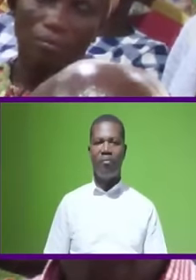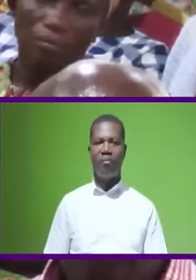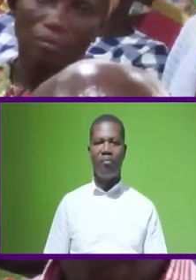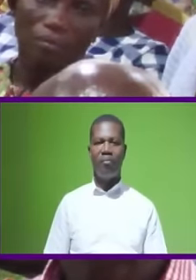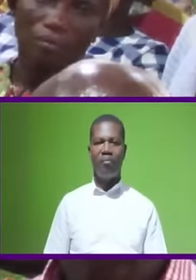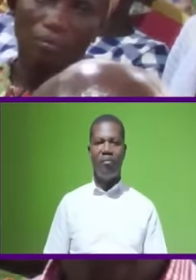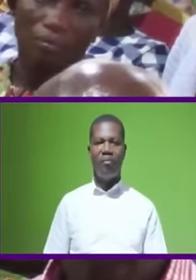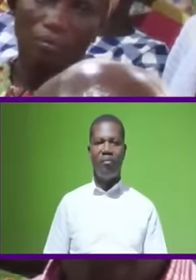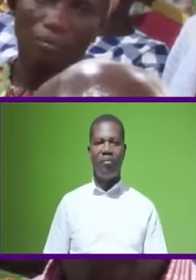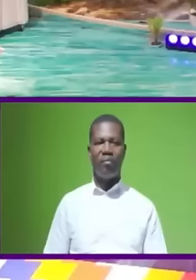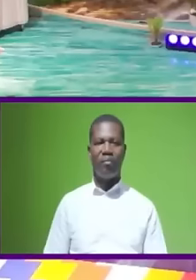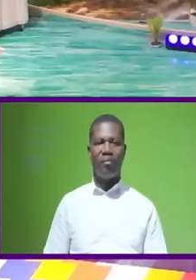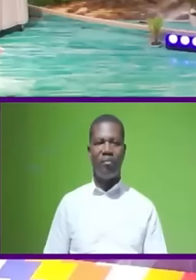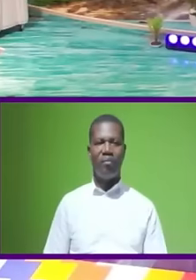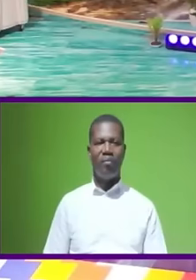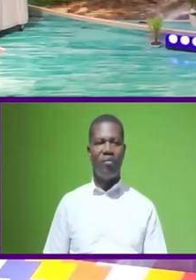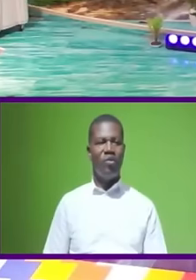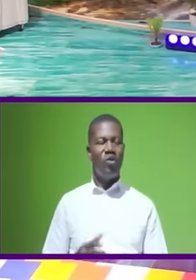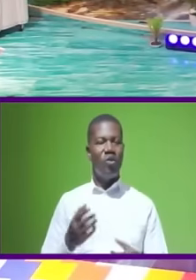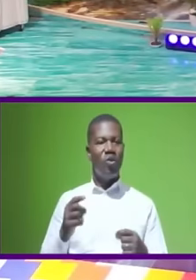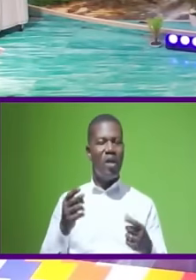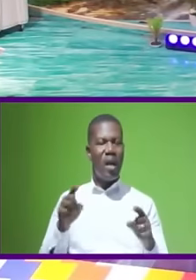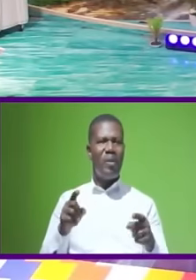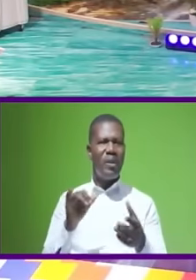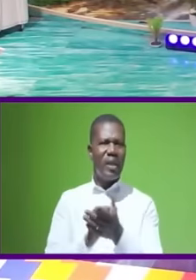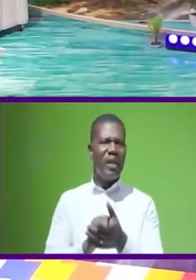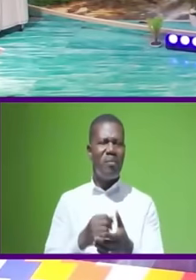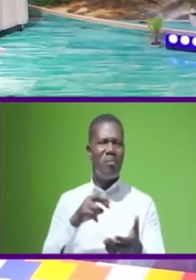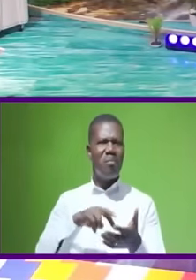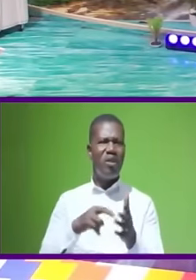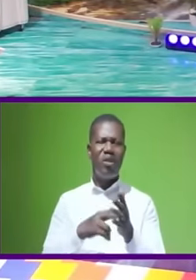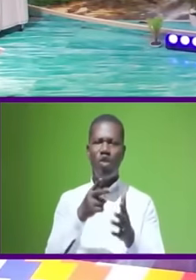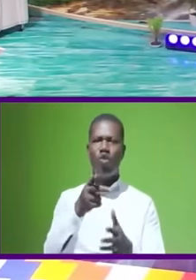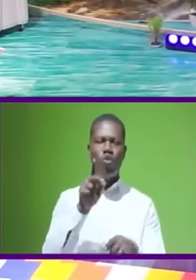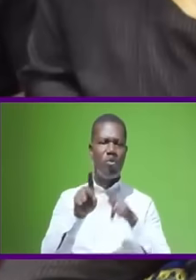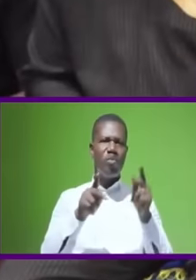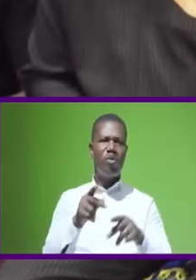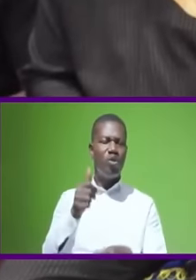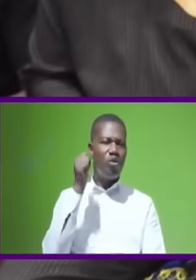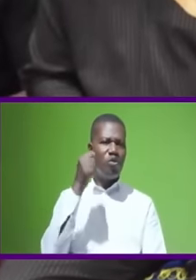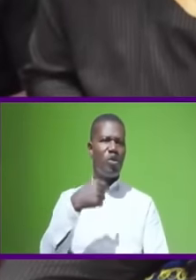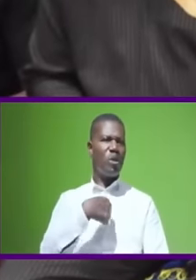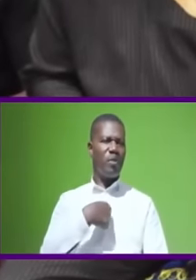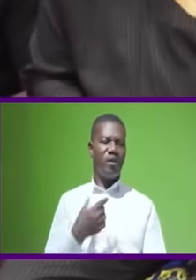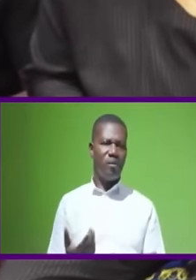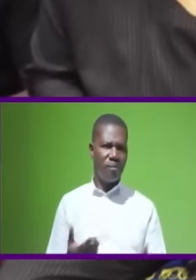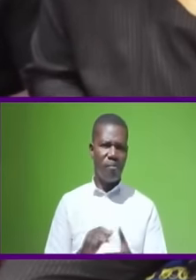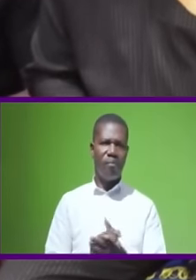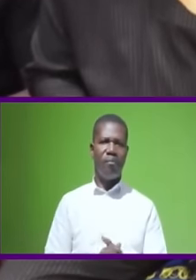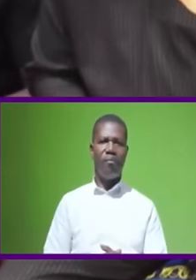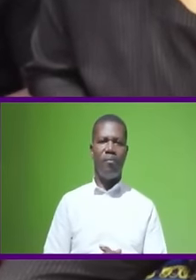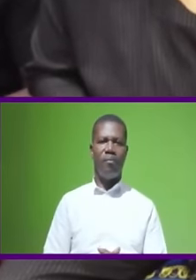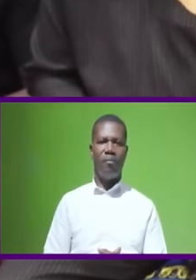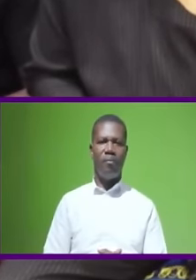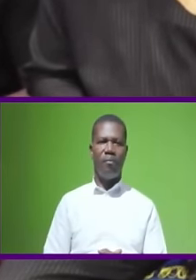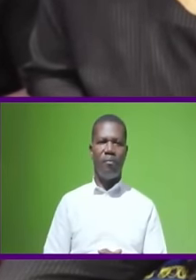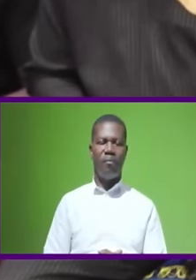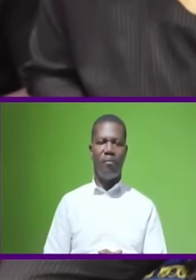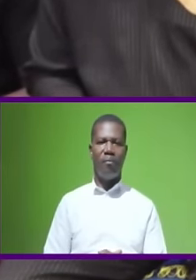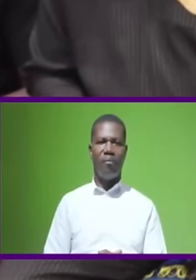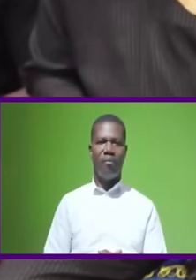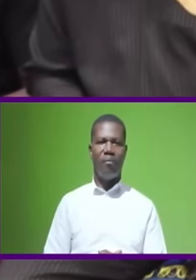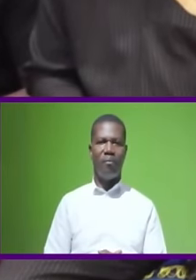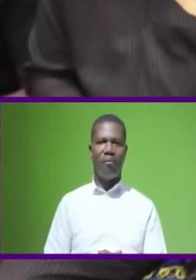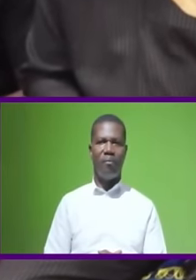tell you. And if it should happen this way, it means that Philadelphians did not treat me or deal with